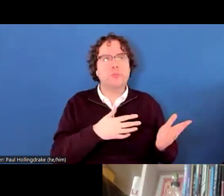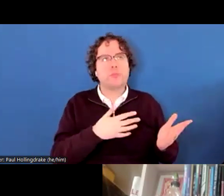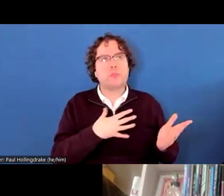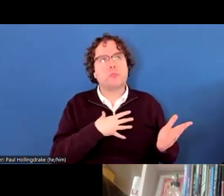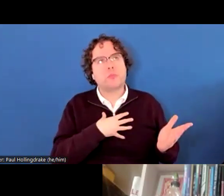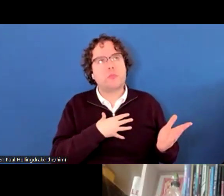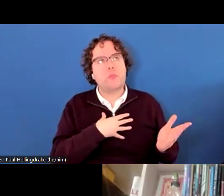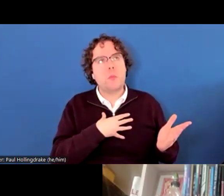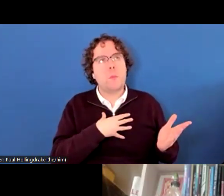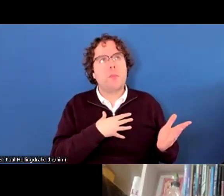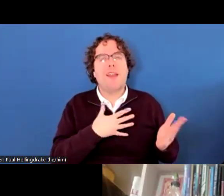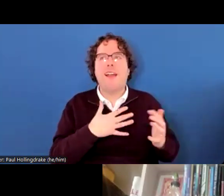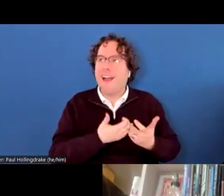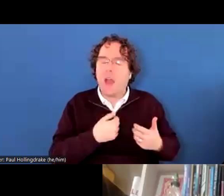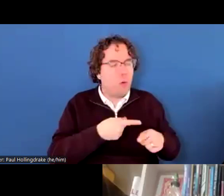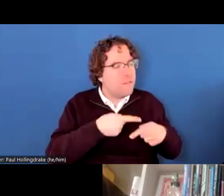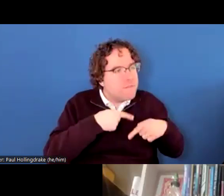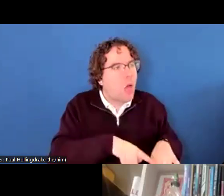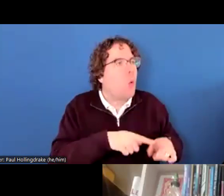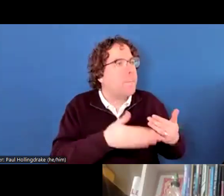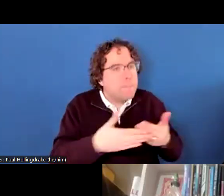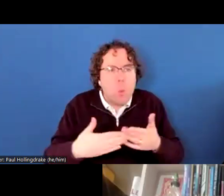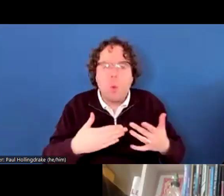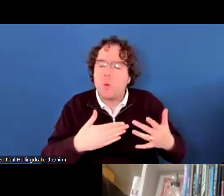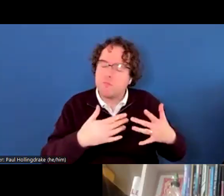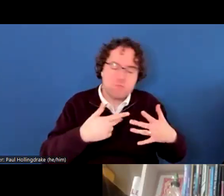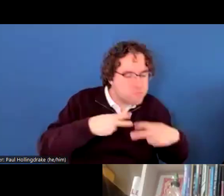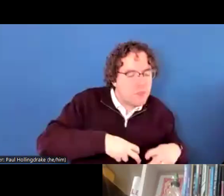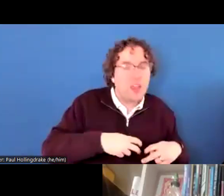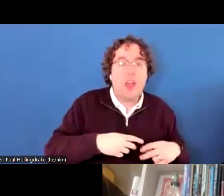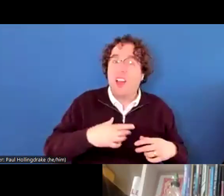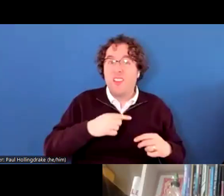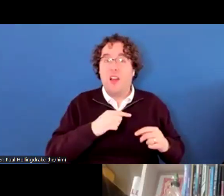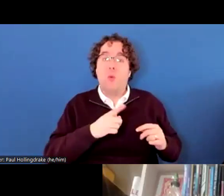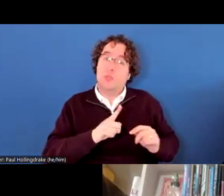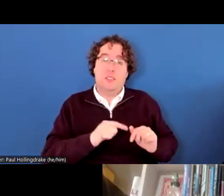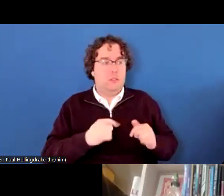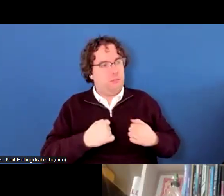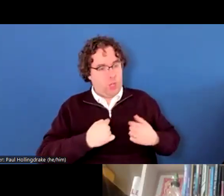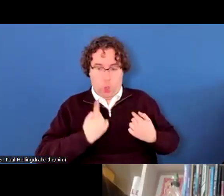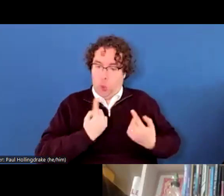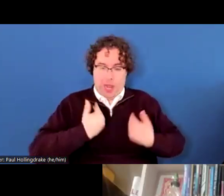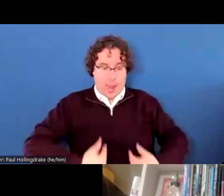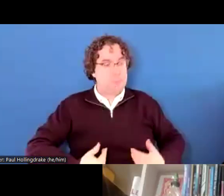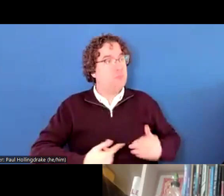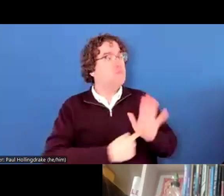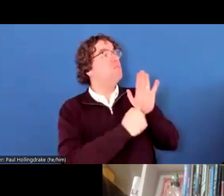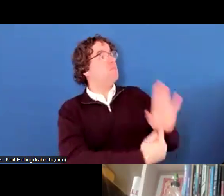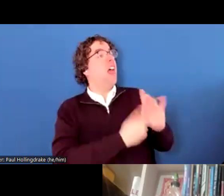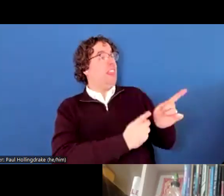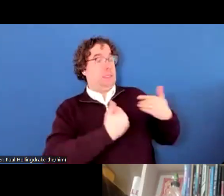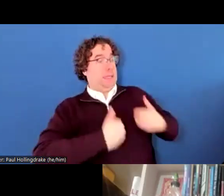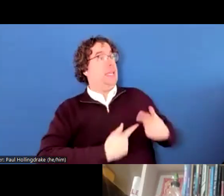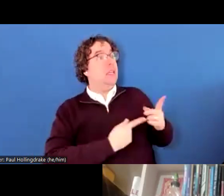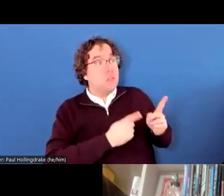in the fellowship. And for me, it was like, this is who I am. This is how I'm going to show up. You'll either want me or you won't. And that was